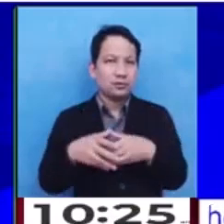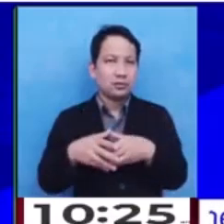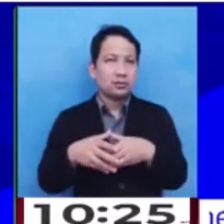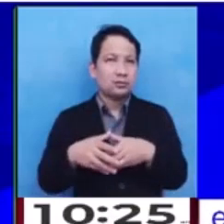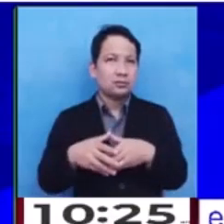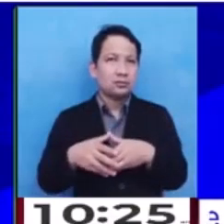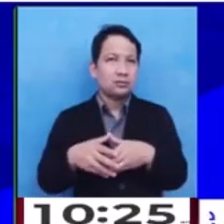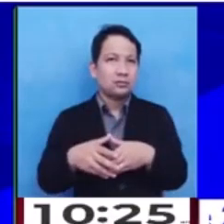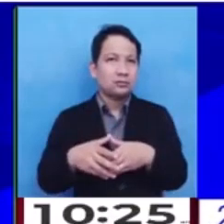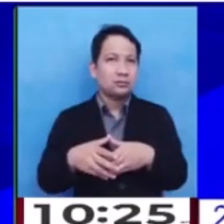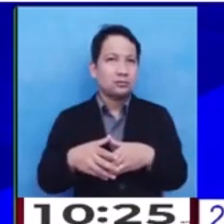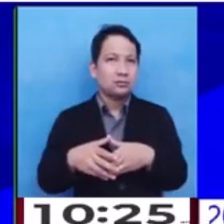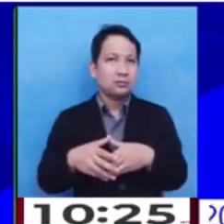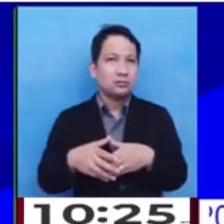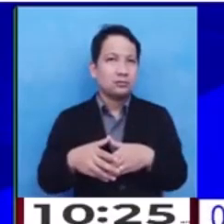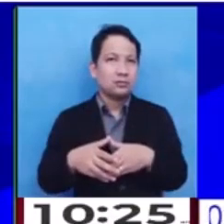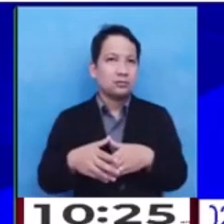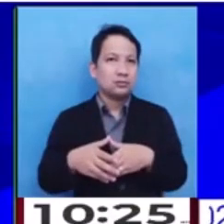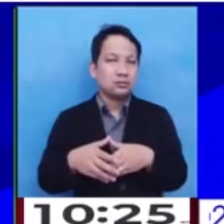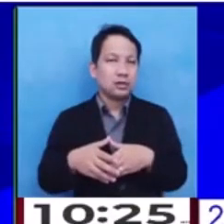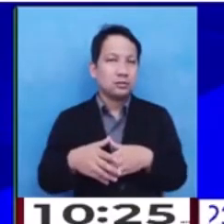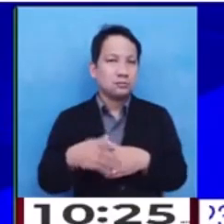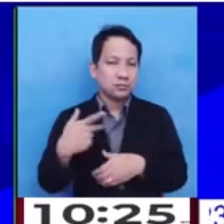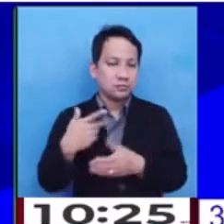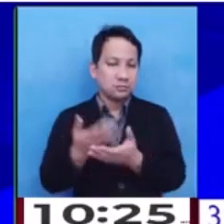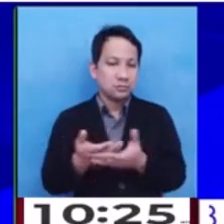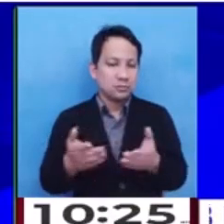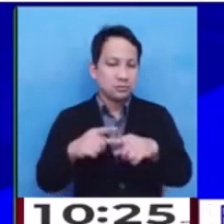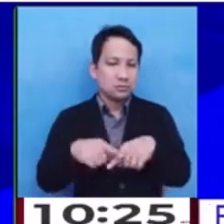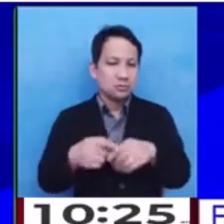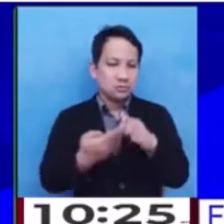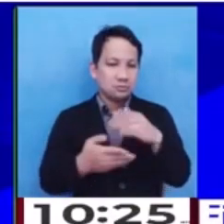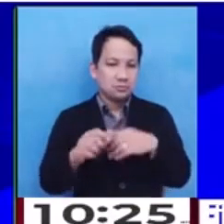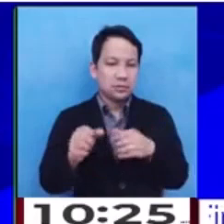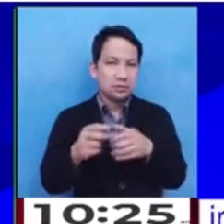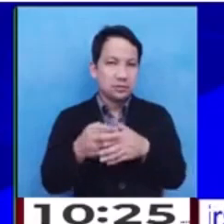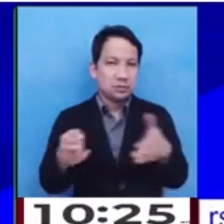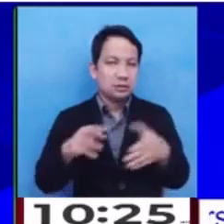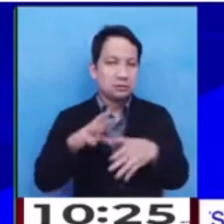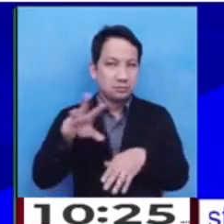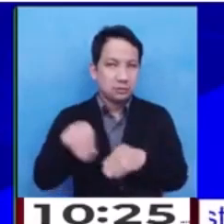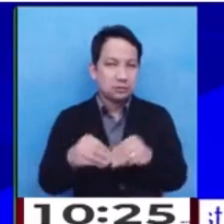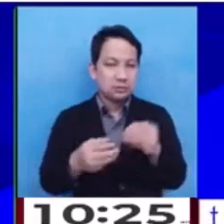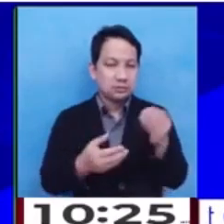Based on our the records that we have, no? And so it could,